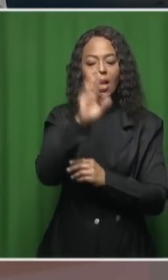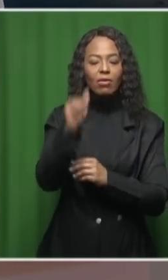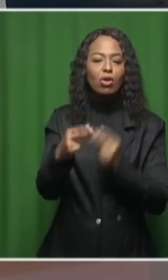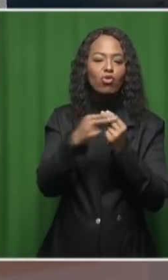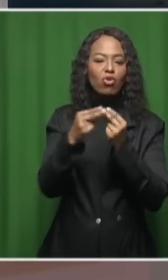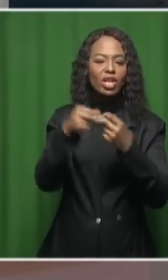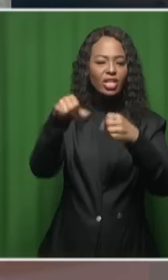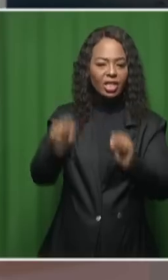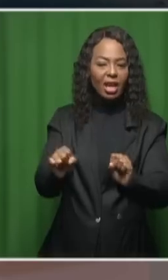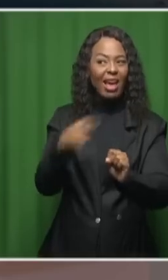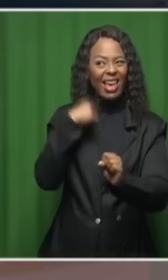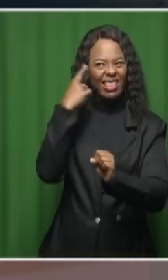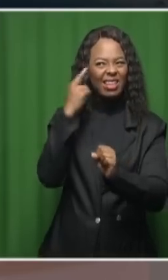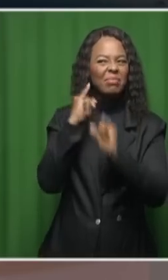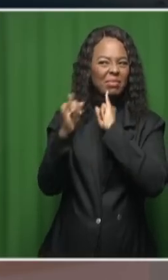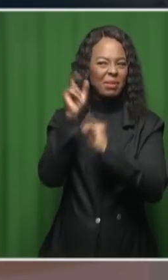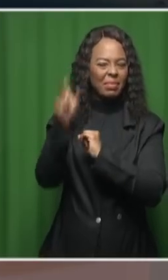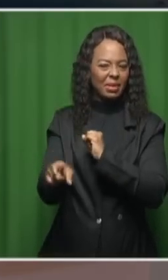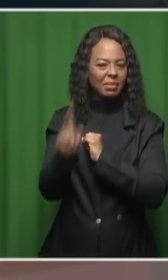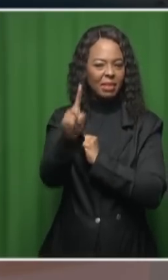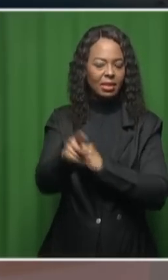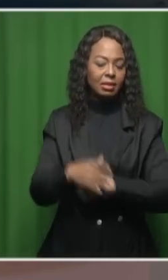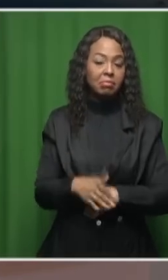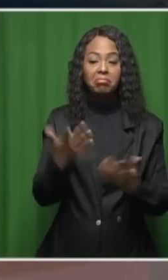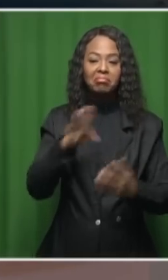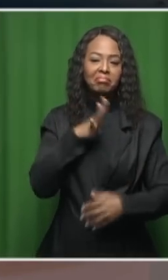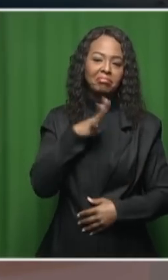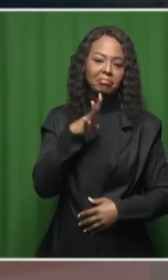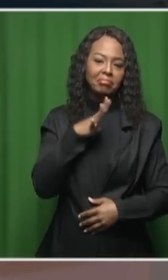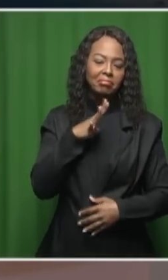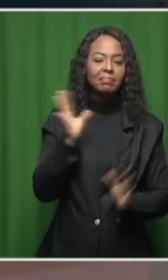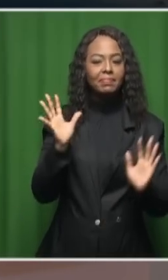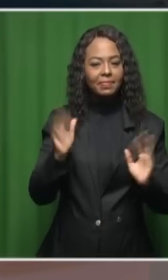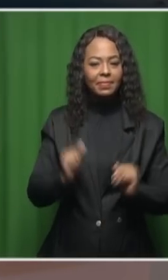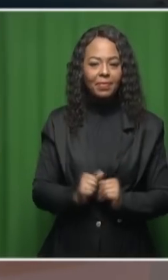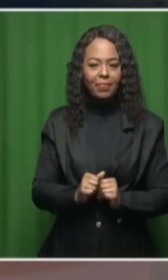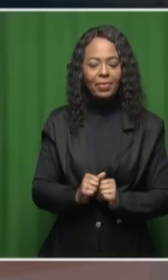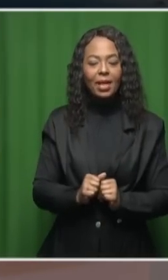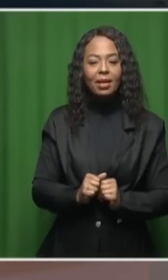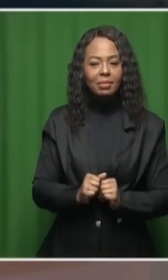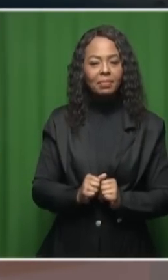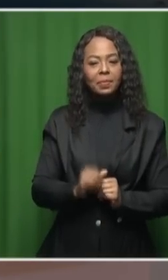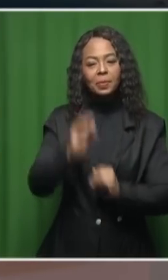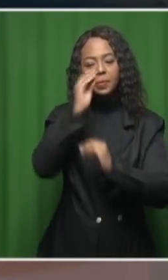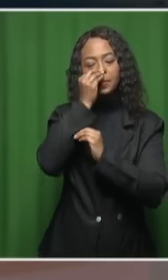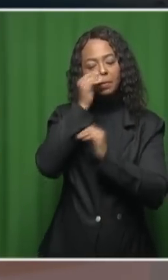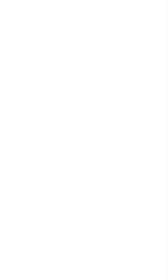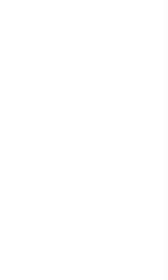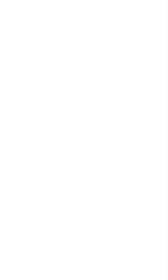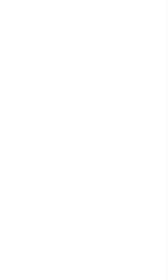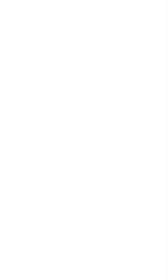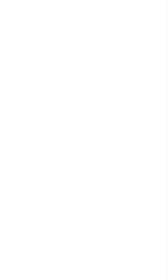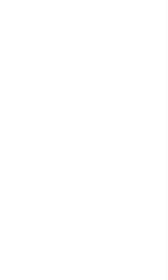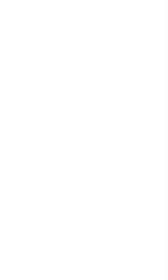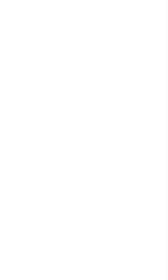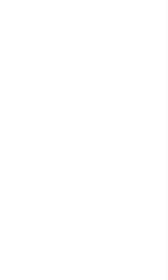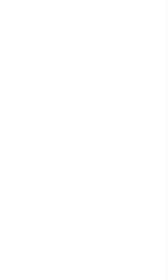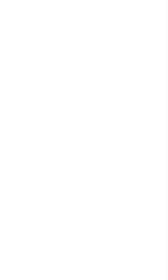So okay, there we go. That's it. Let's leave it there. And those are your trending topics for now.